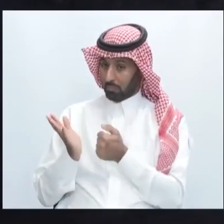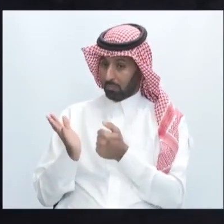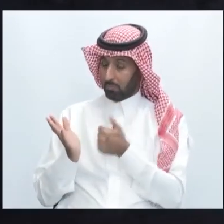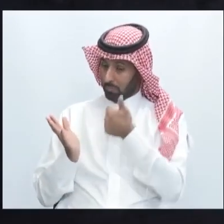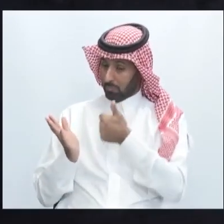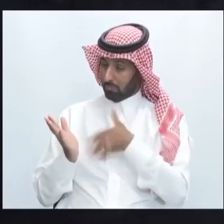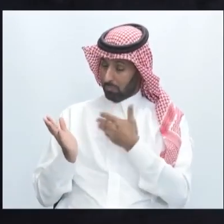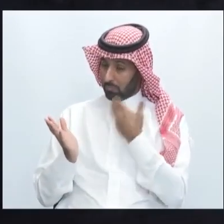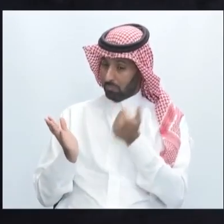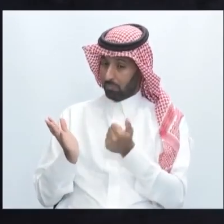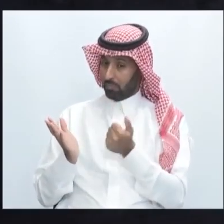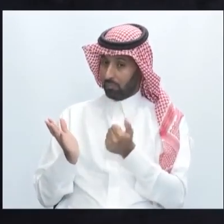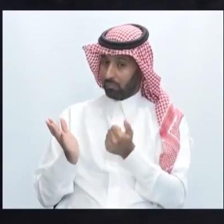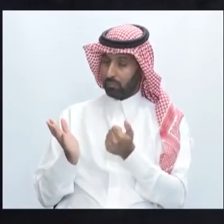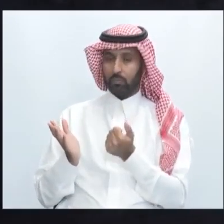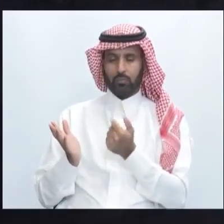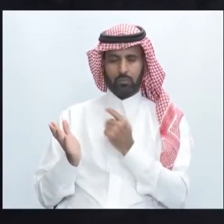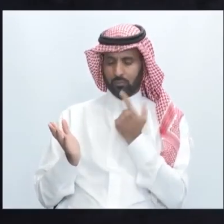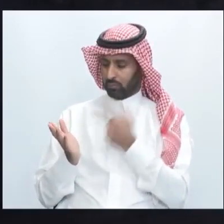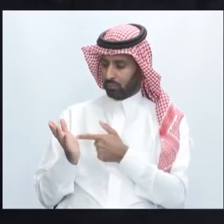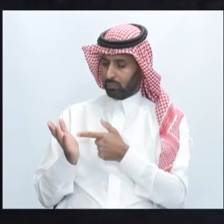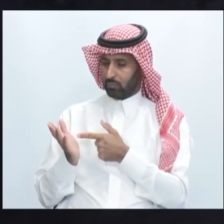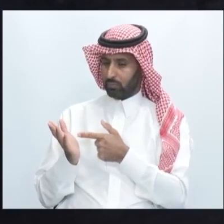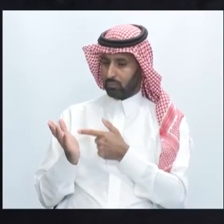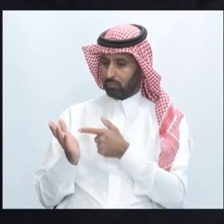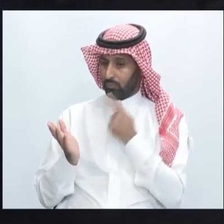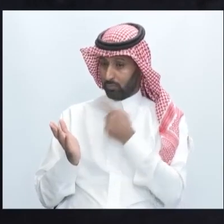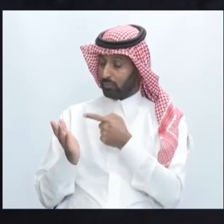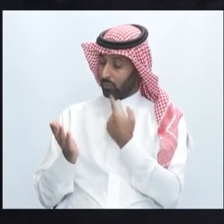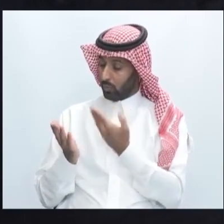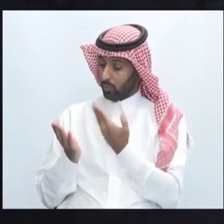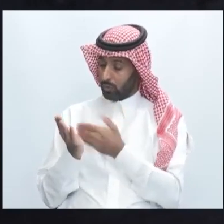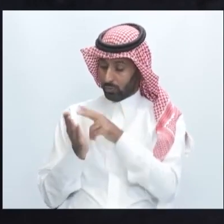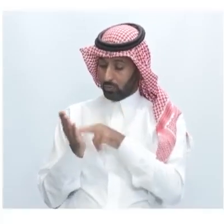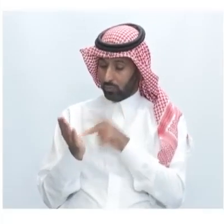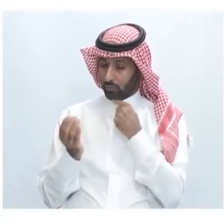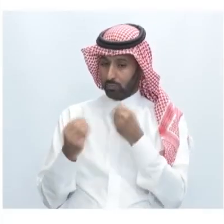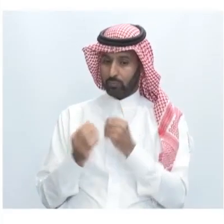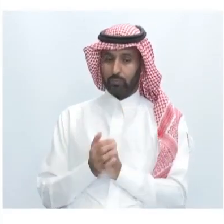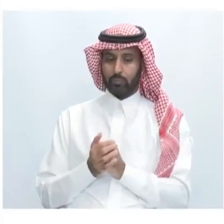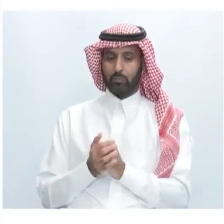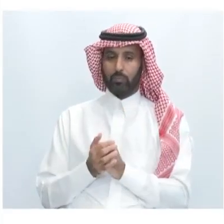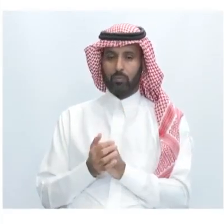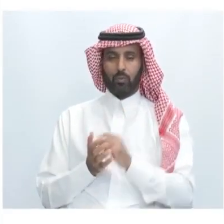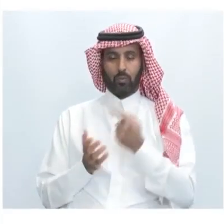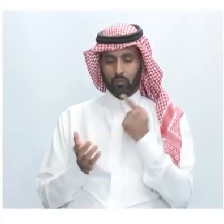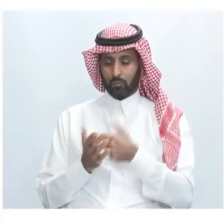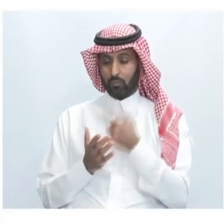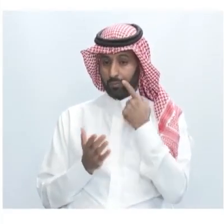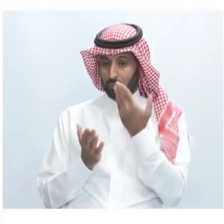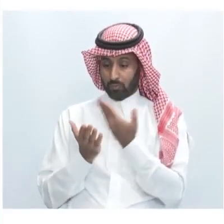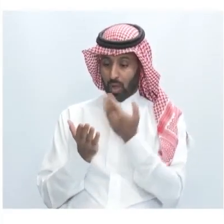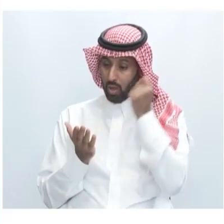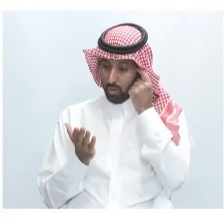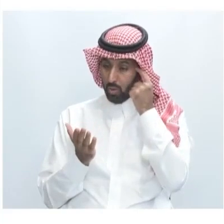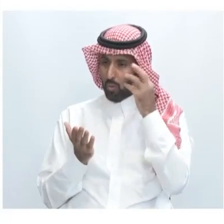is it interesting? Is it engaging? Does it make you want to read more? Will it make the reader want to